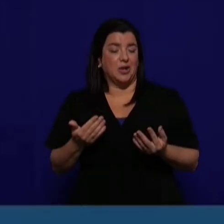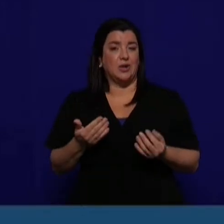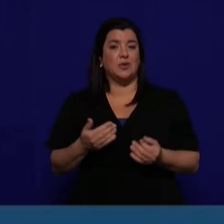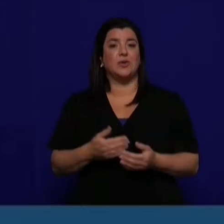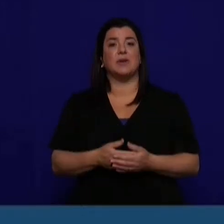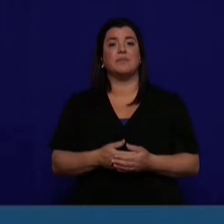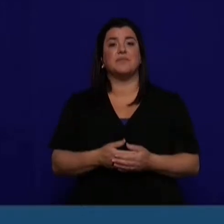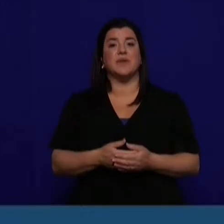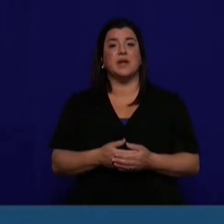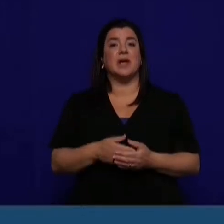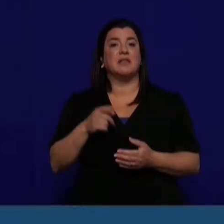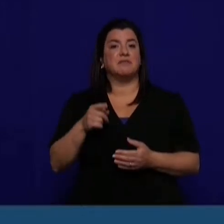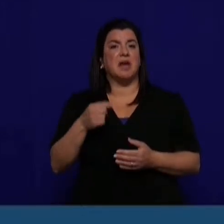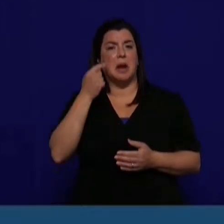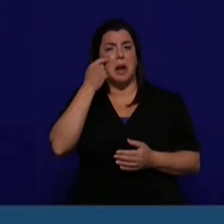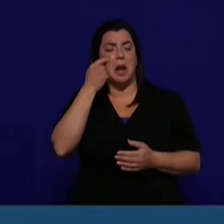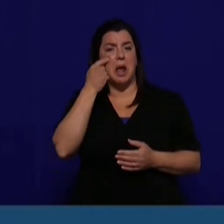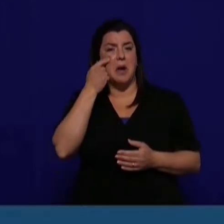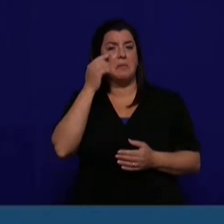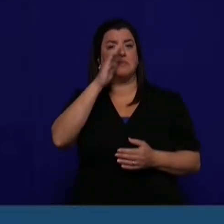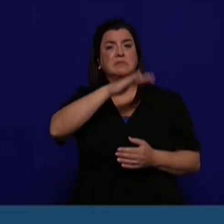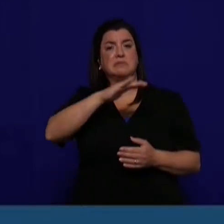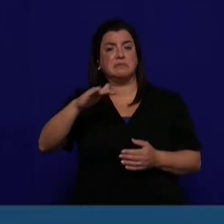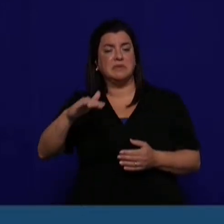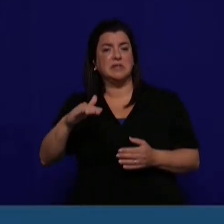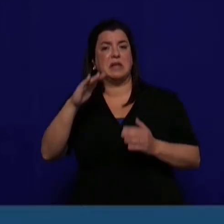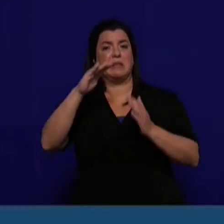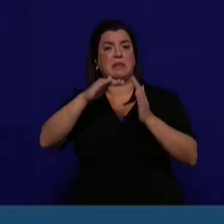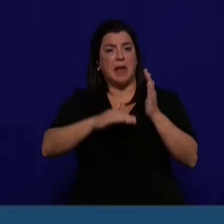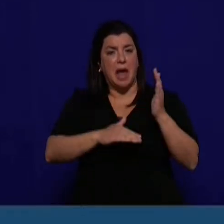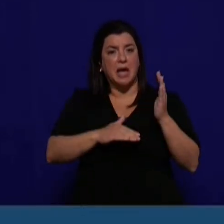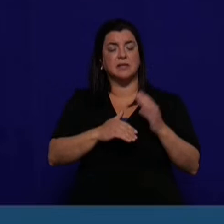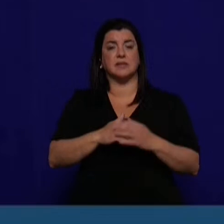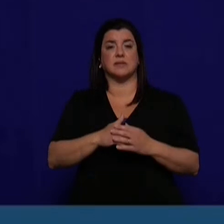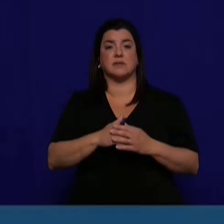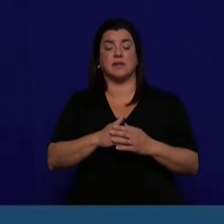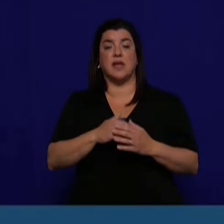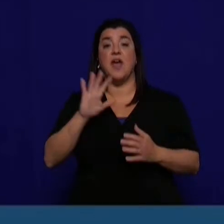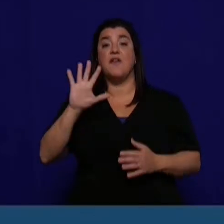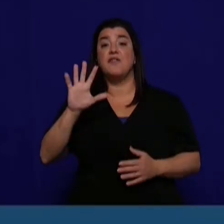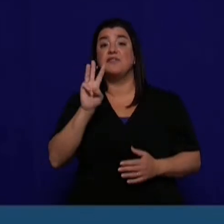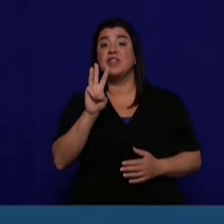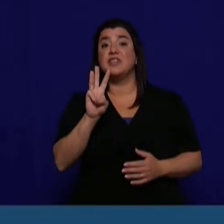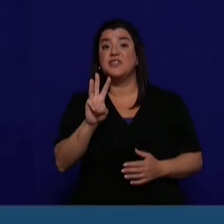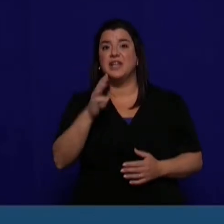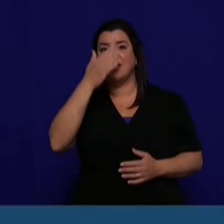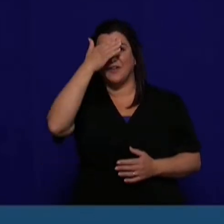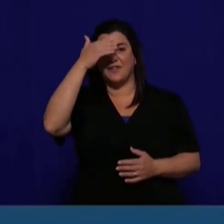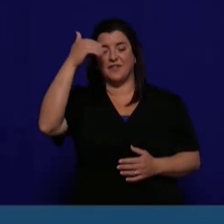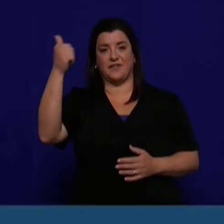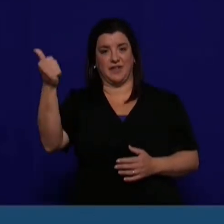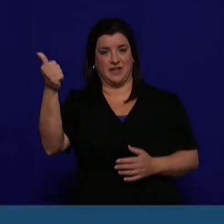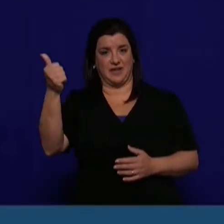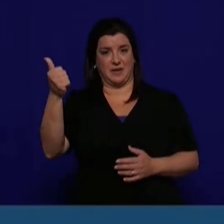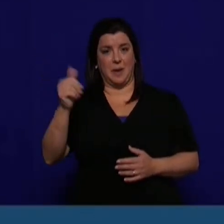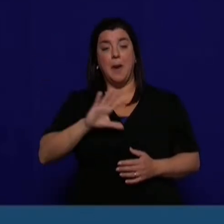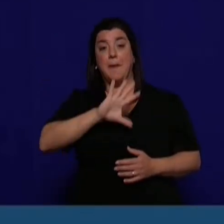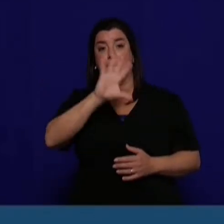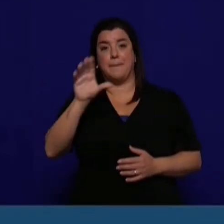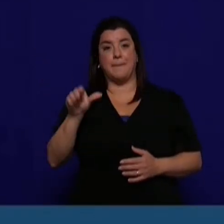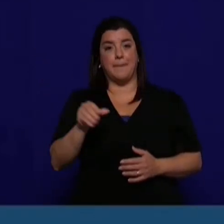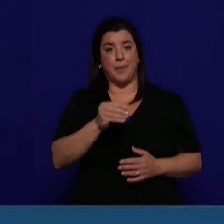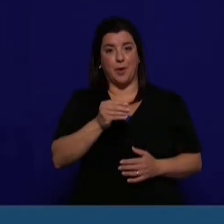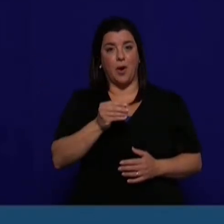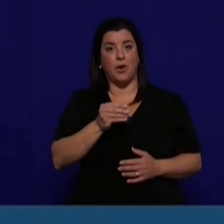29,515 cases. Kellna wkoll numru ta' persuni li fiqu kienu ta' 53 u allura total number of cases li huma recovered huma